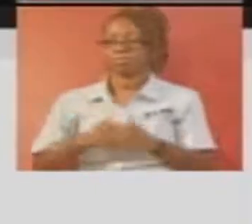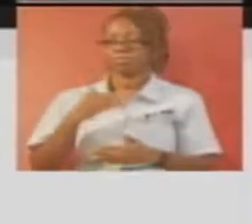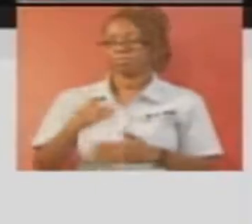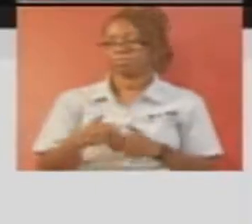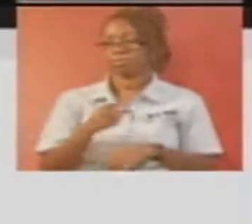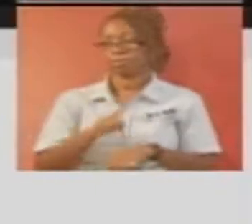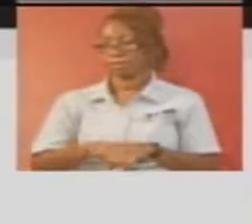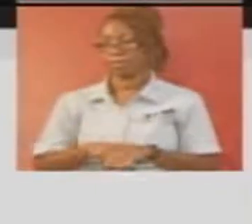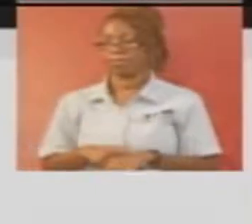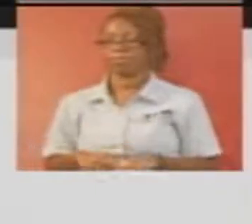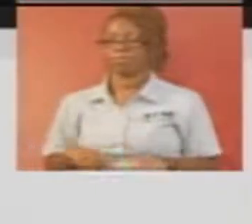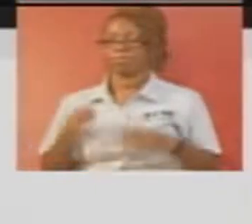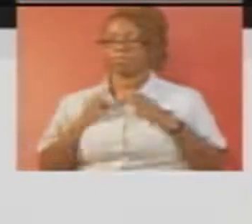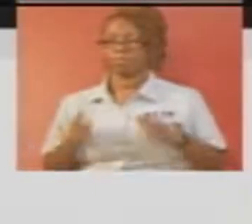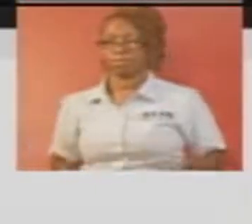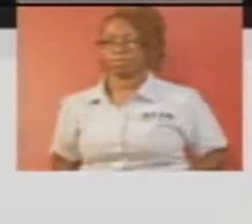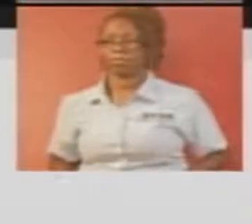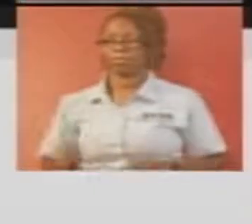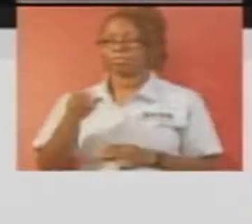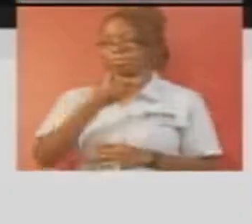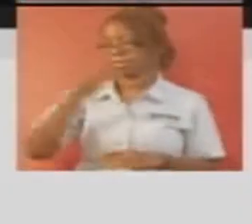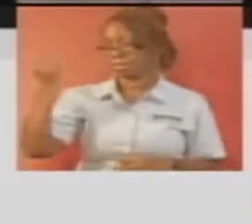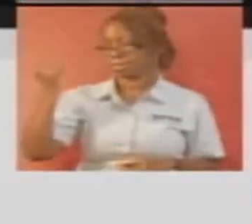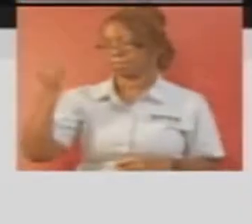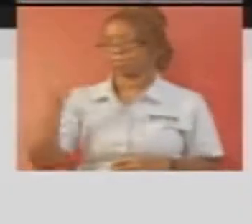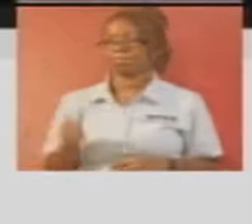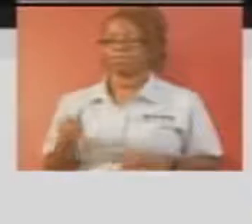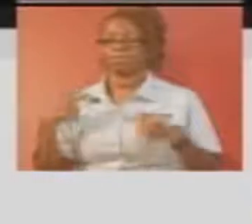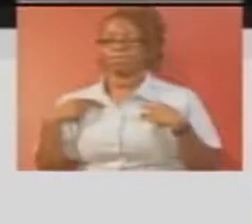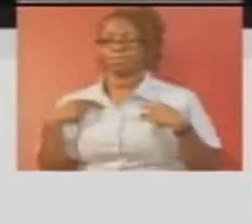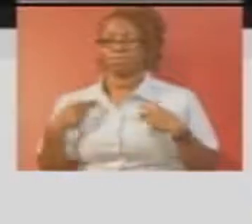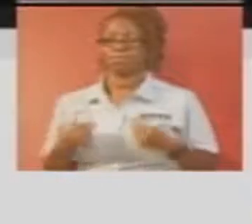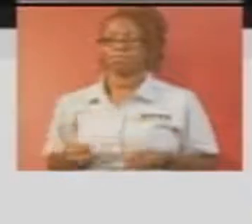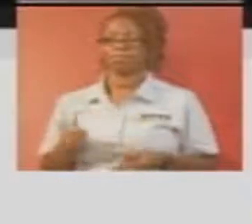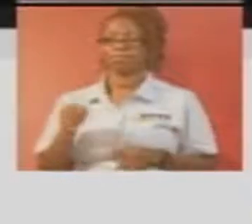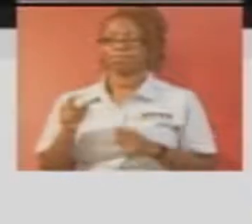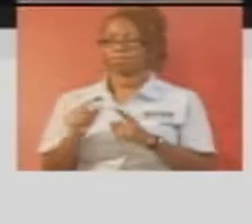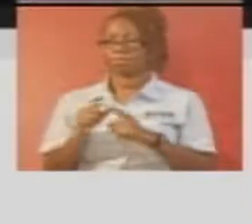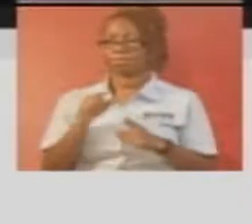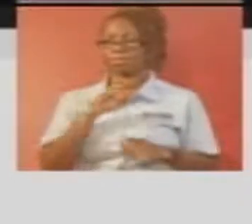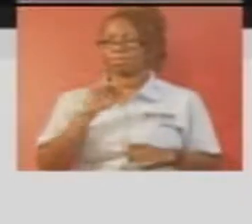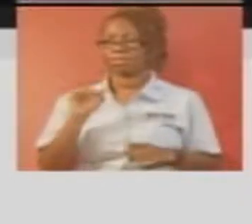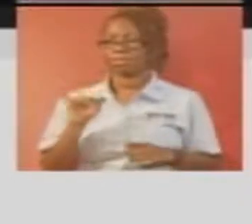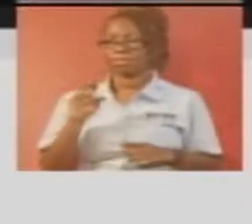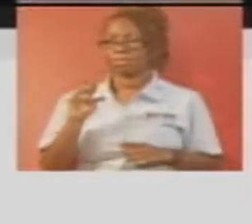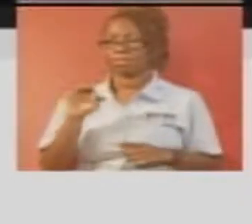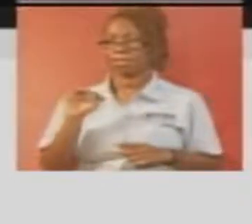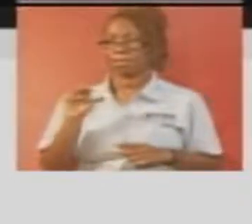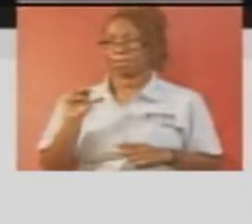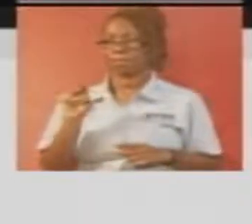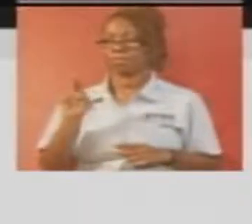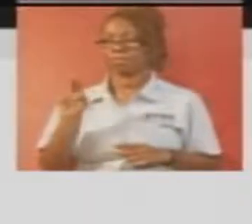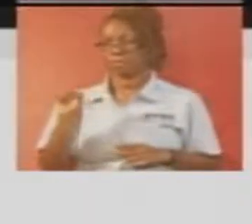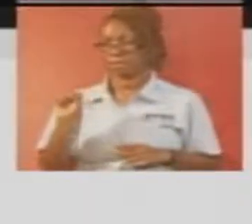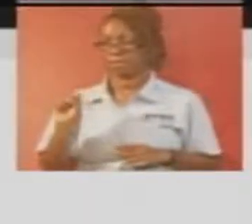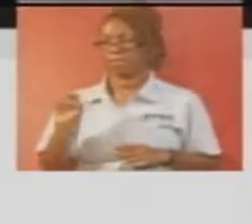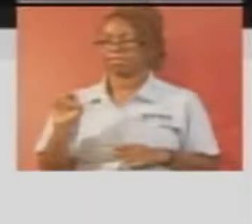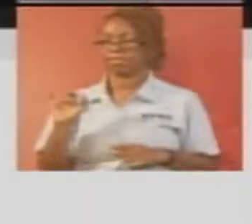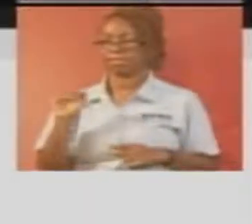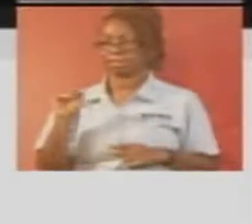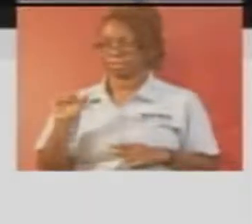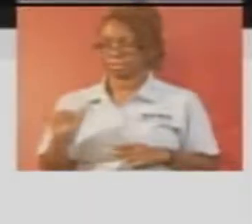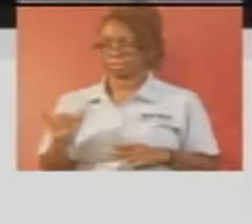so vaccines now are biological presentations that train the immune system to recognize and